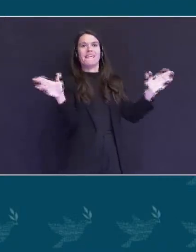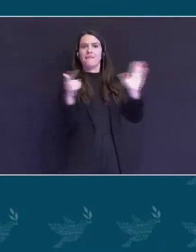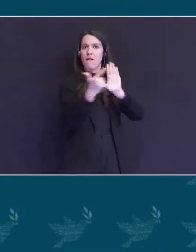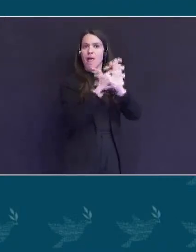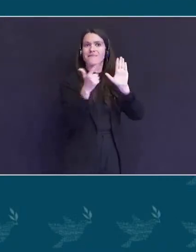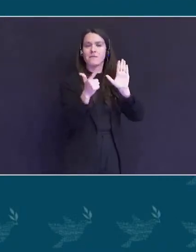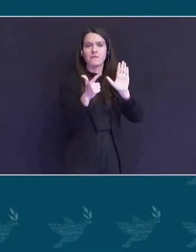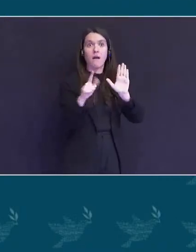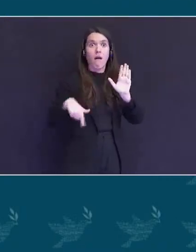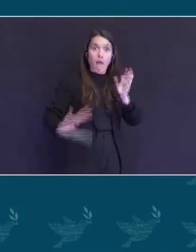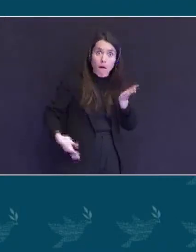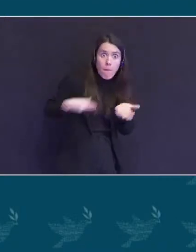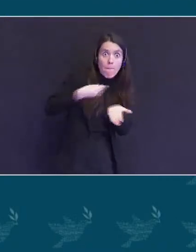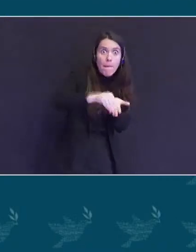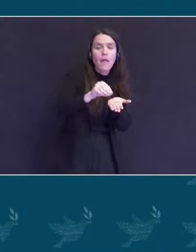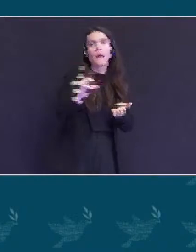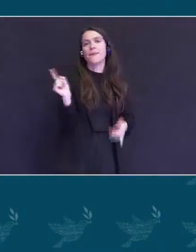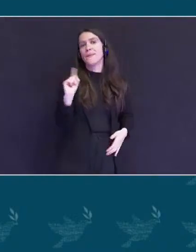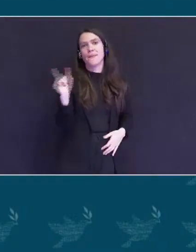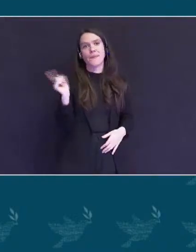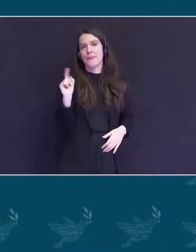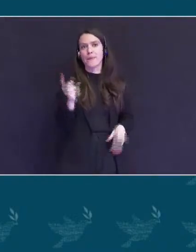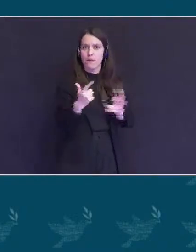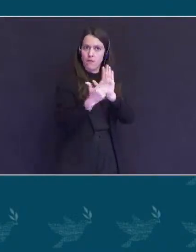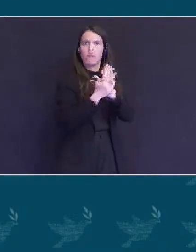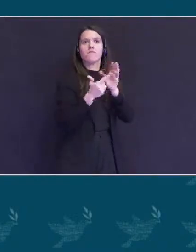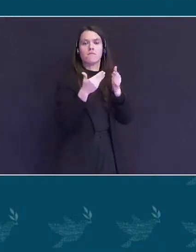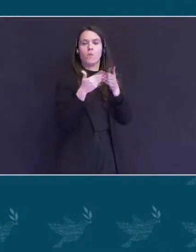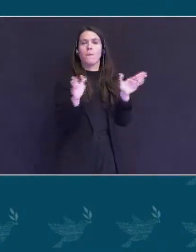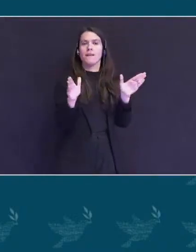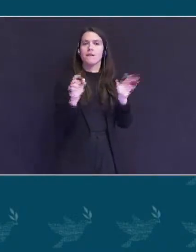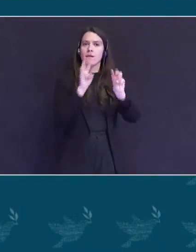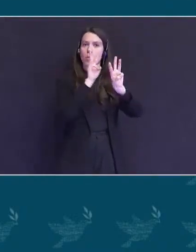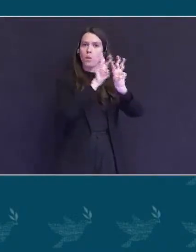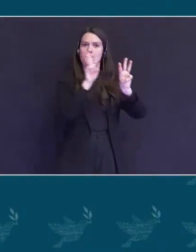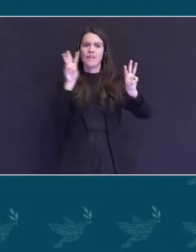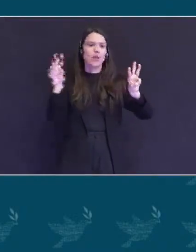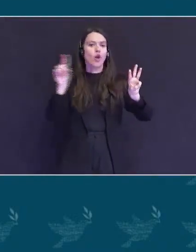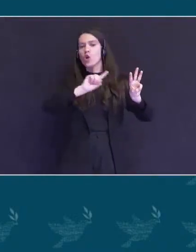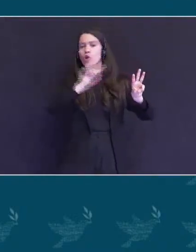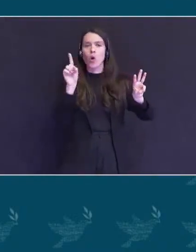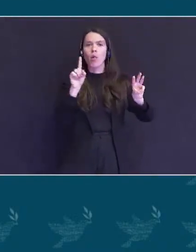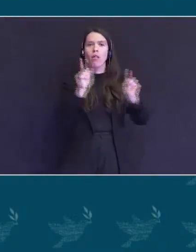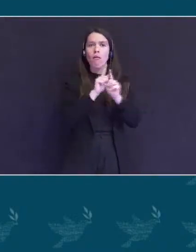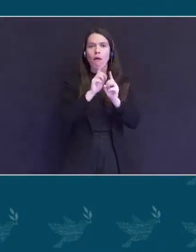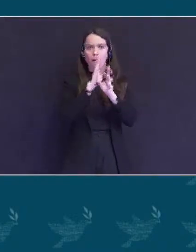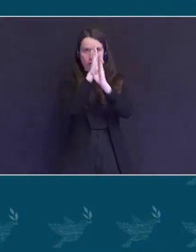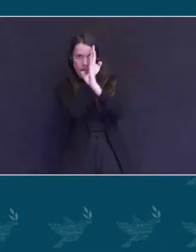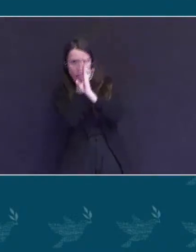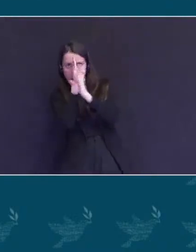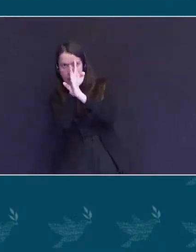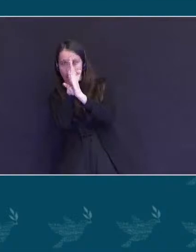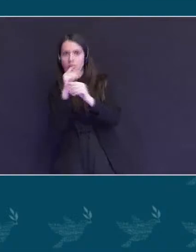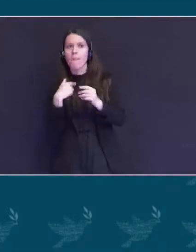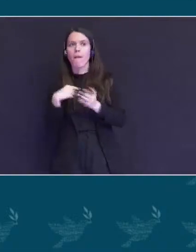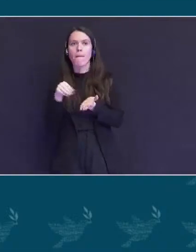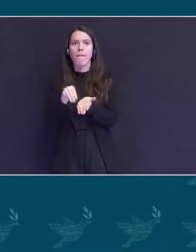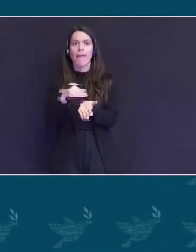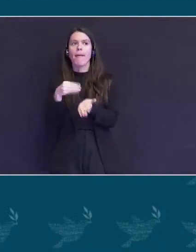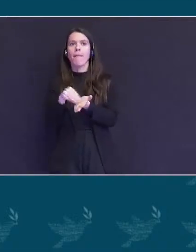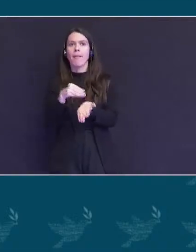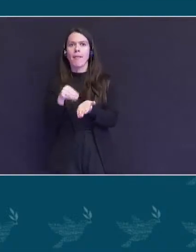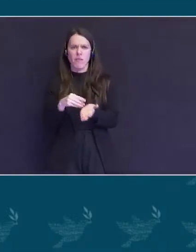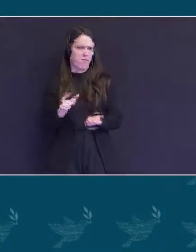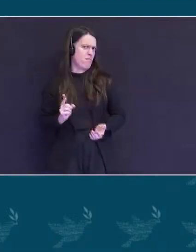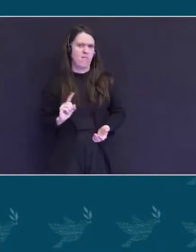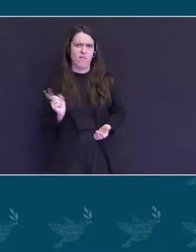license and are accessible on OER platforms that are not behind any paywall to ensure that they are